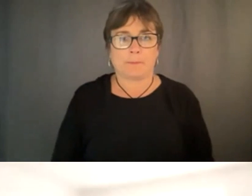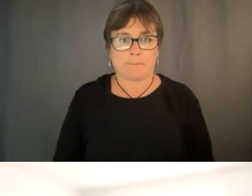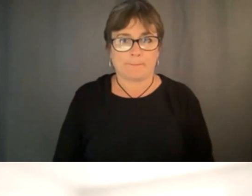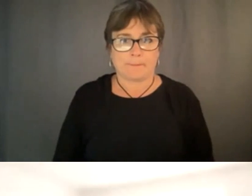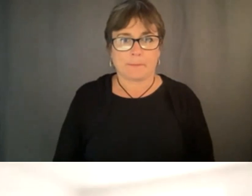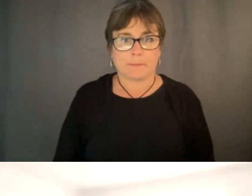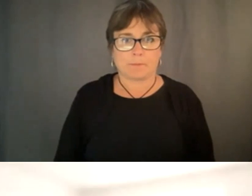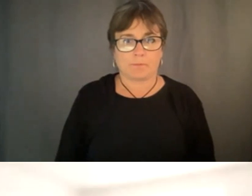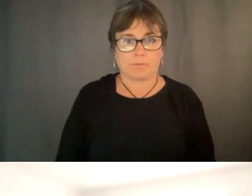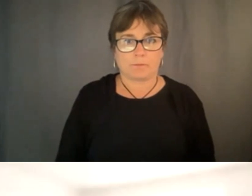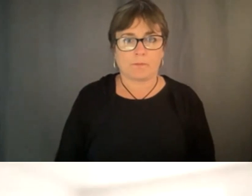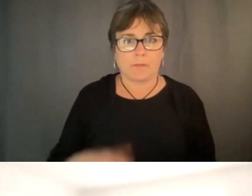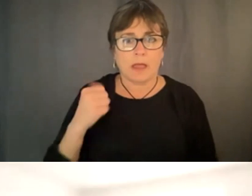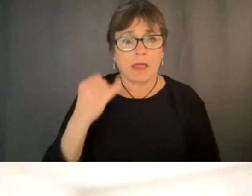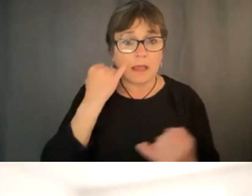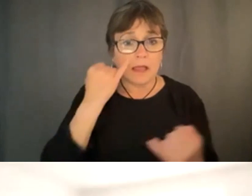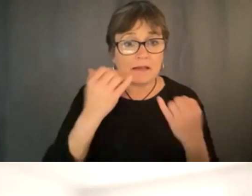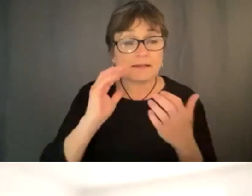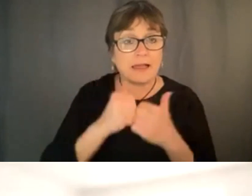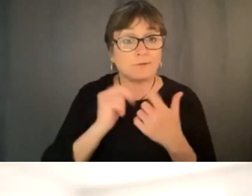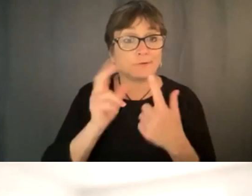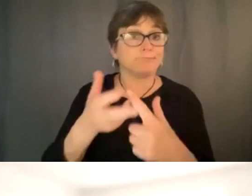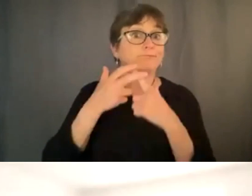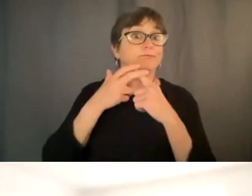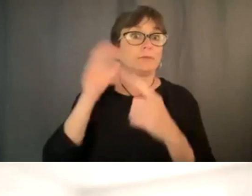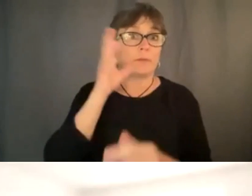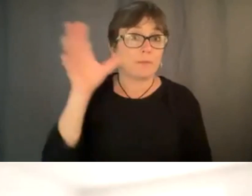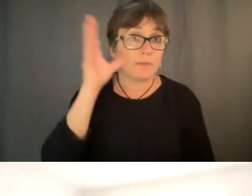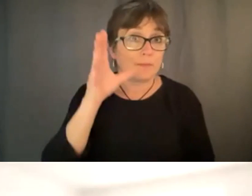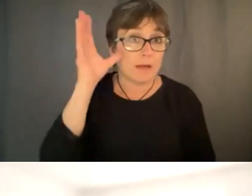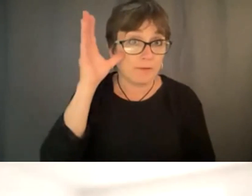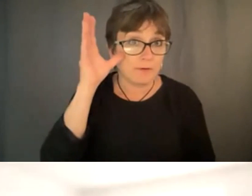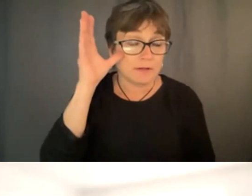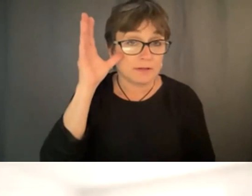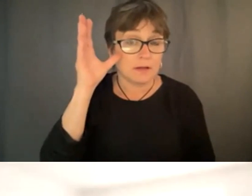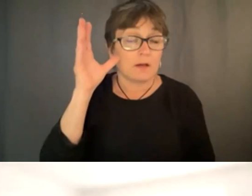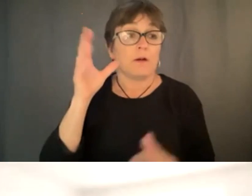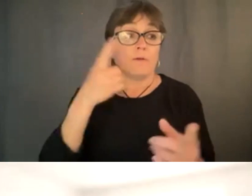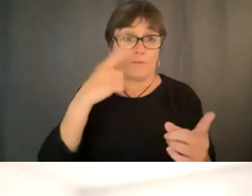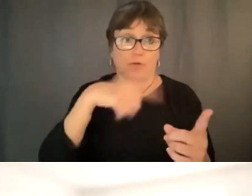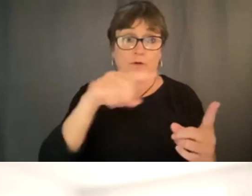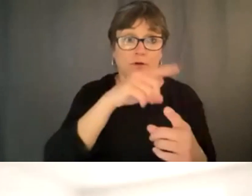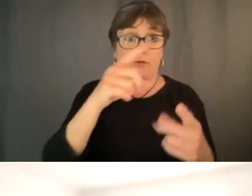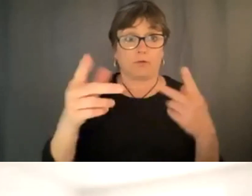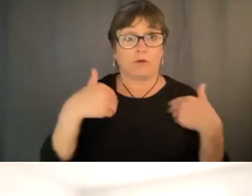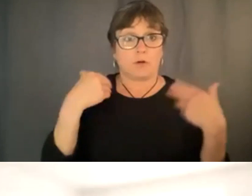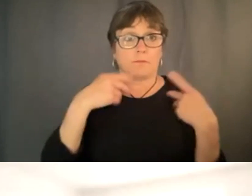Any tips how to get parents on board with youth involvement? Great question.